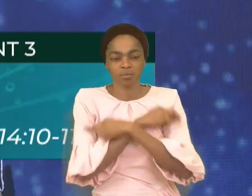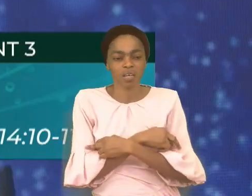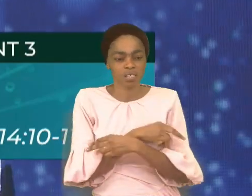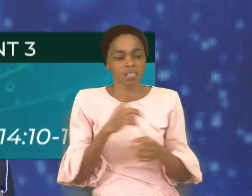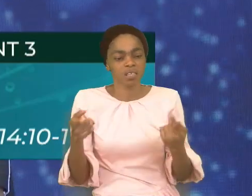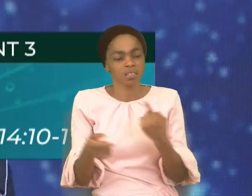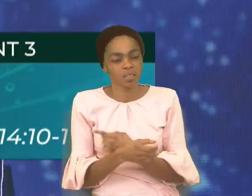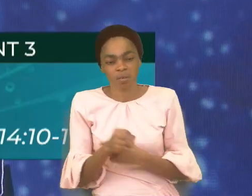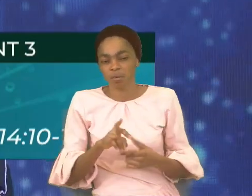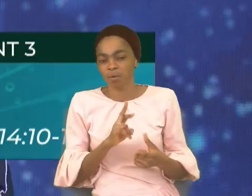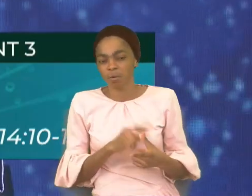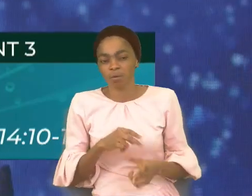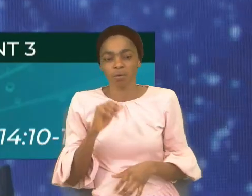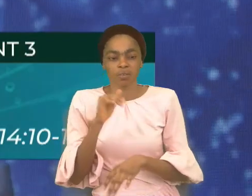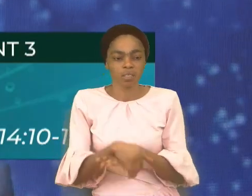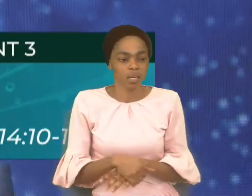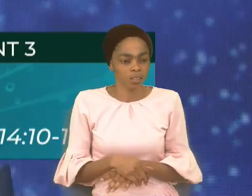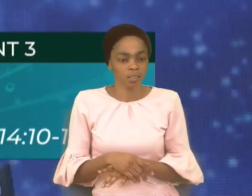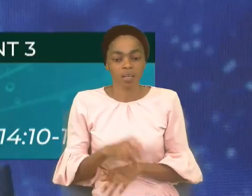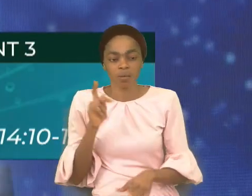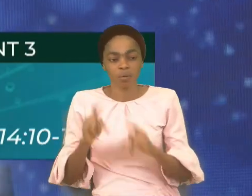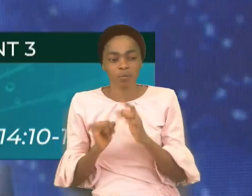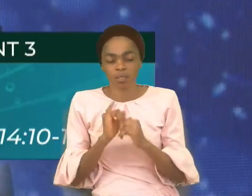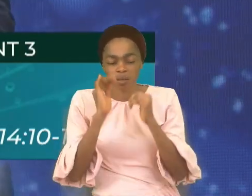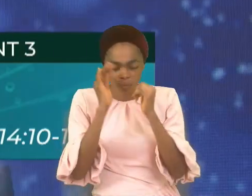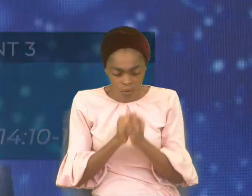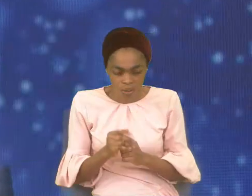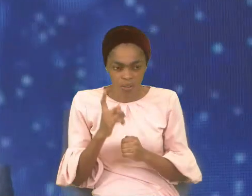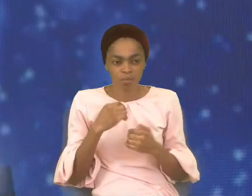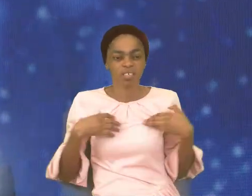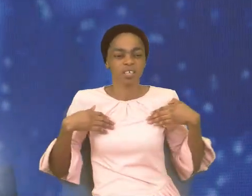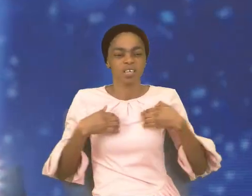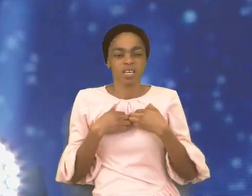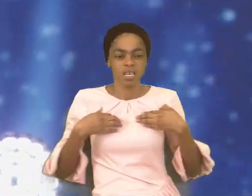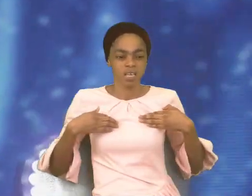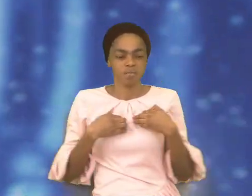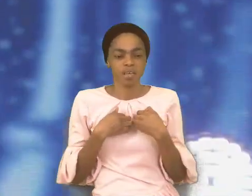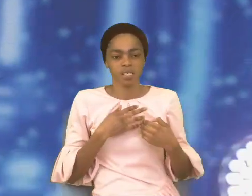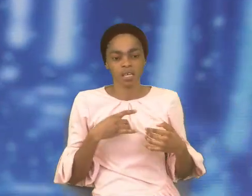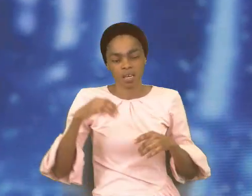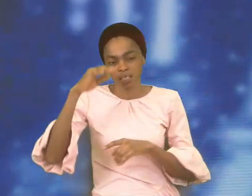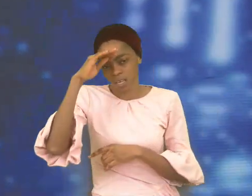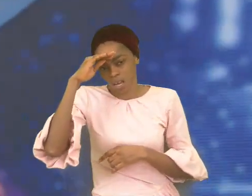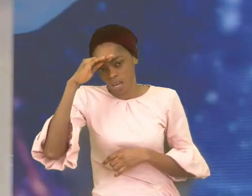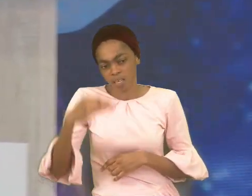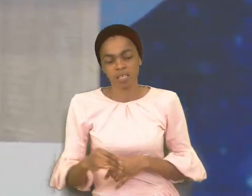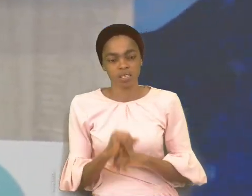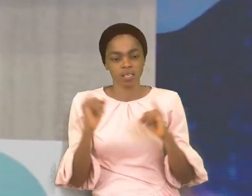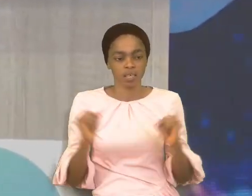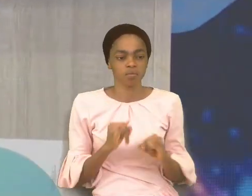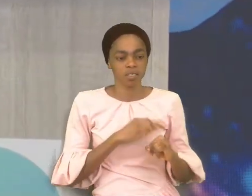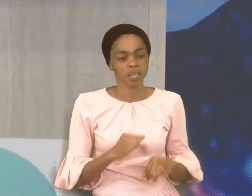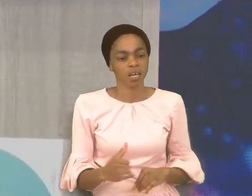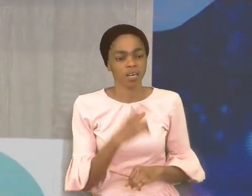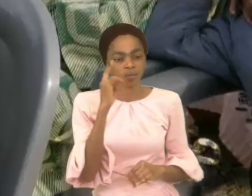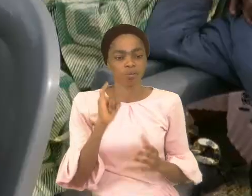beast and his image, and whosoever receiveth the mark of his name. I will